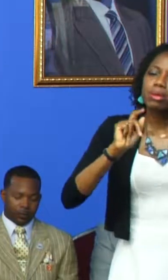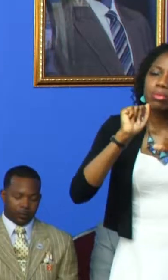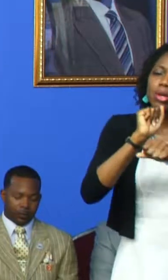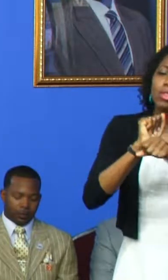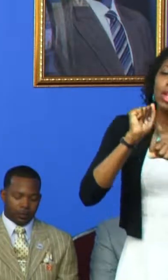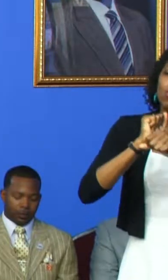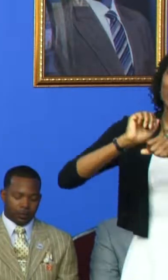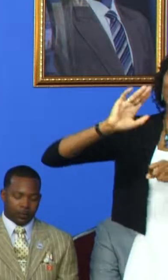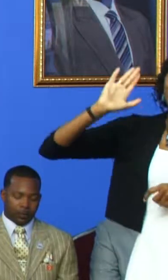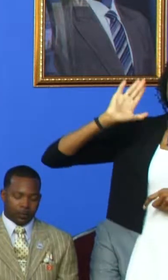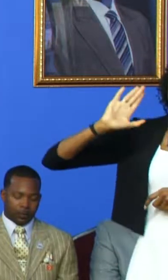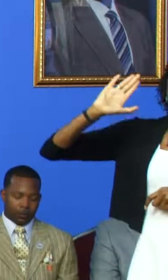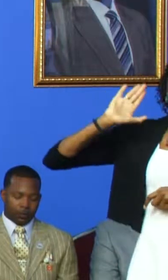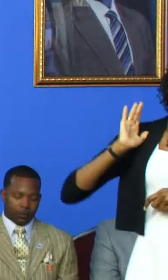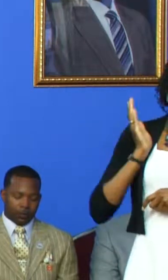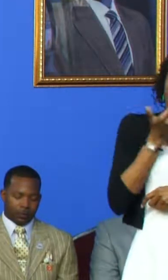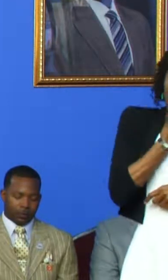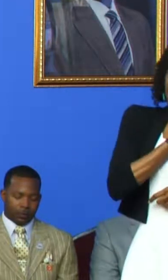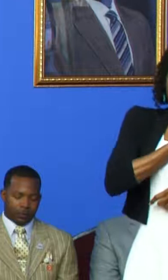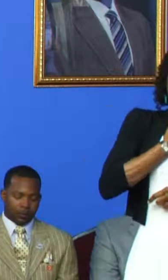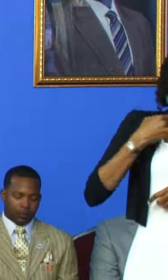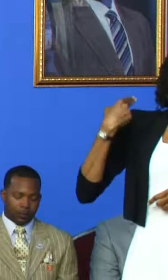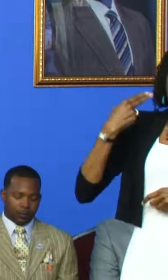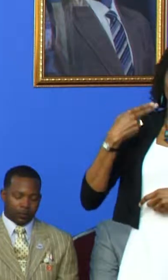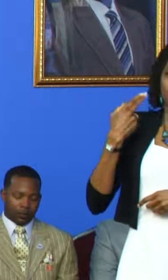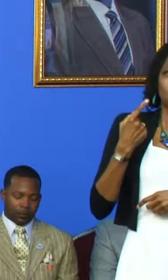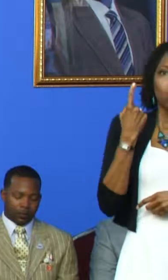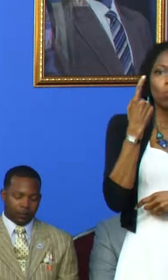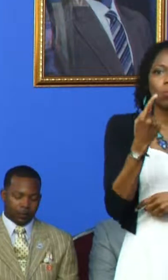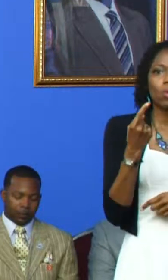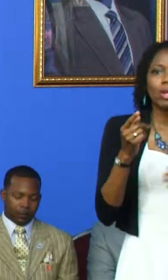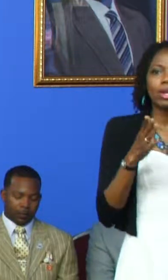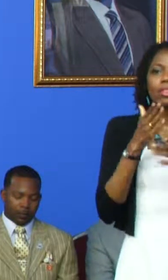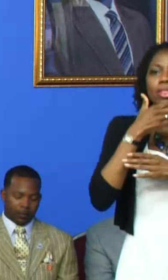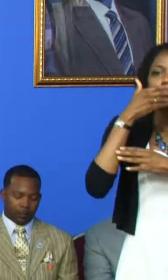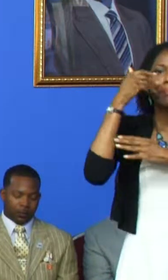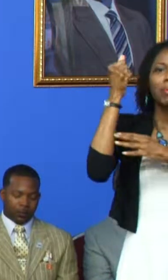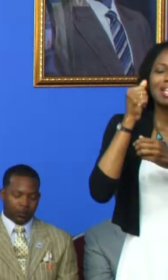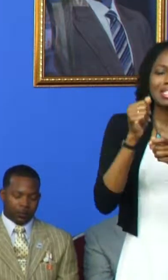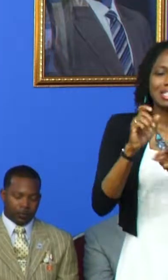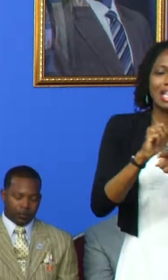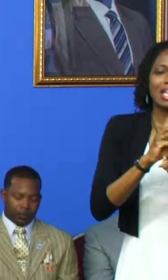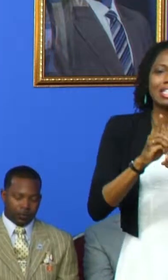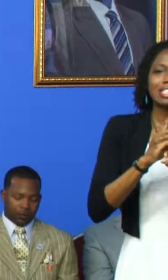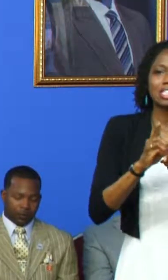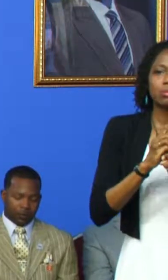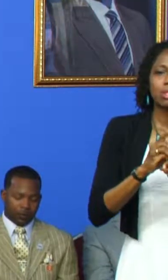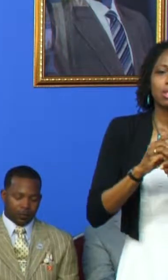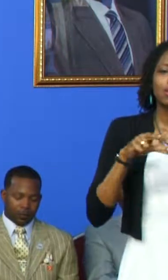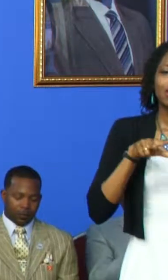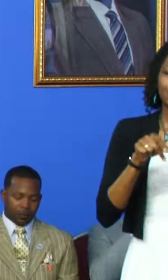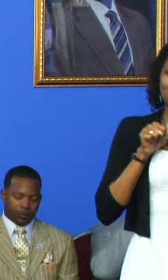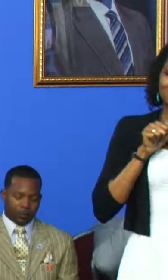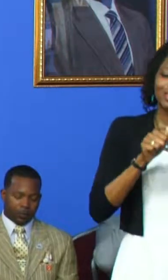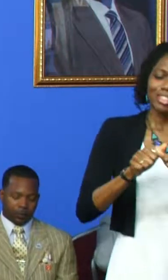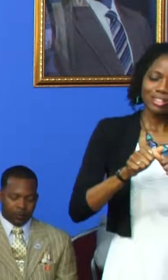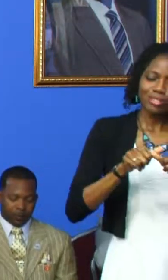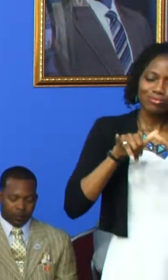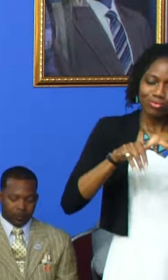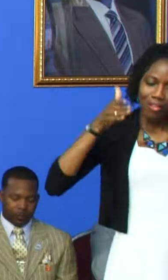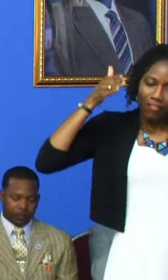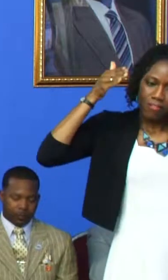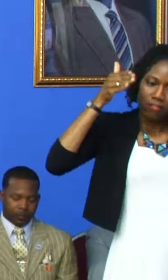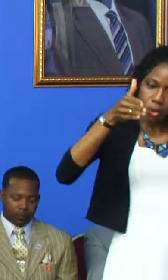of the greatest disciplines they had was the ability to remain focused.